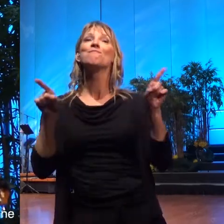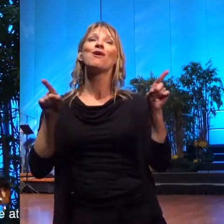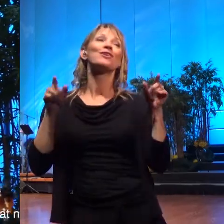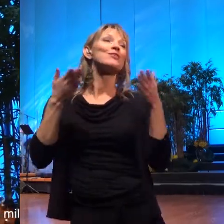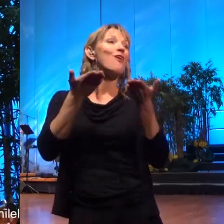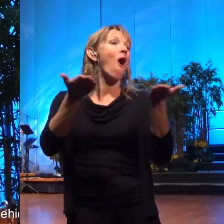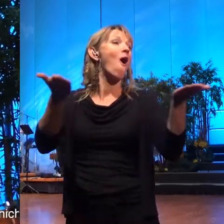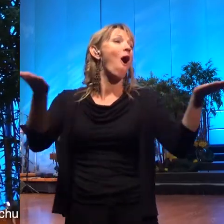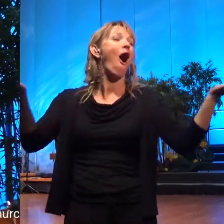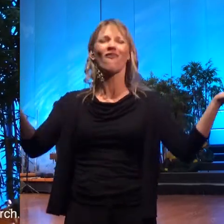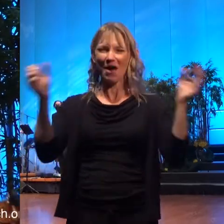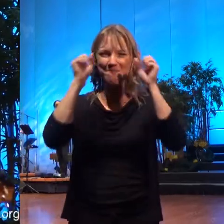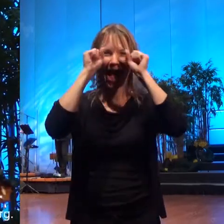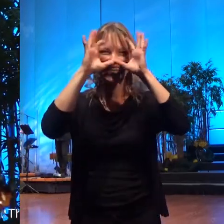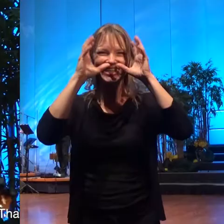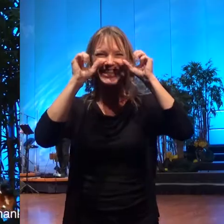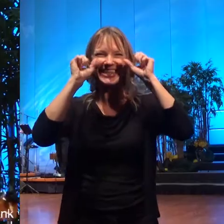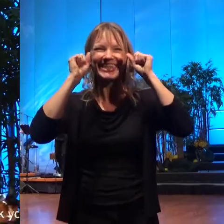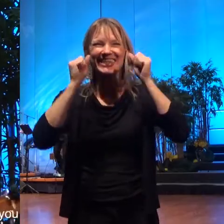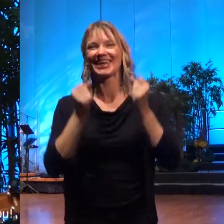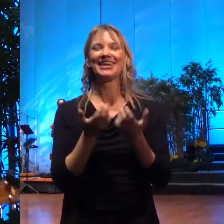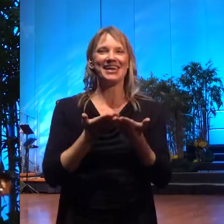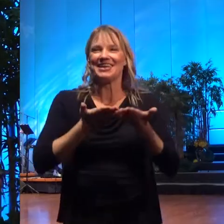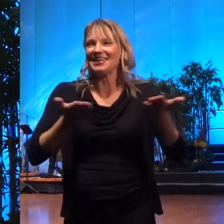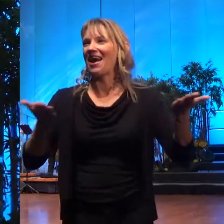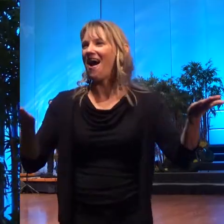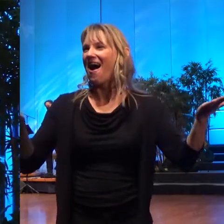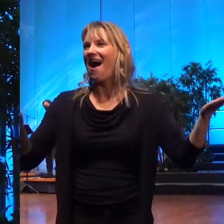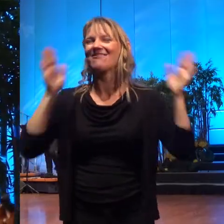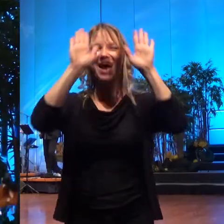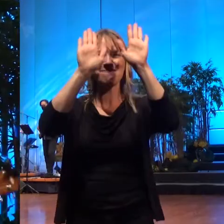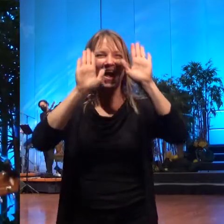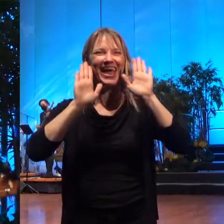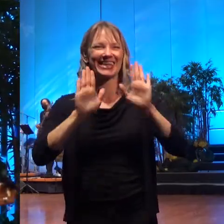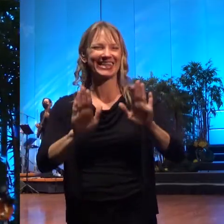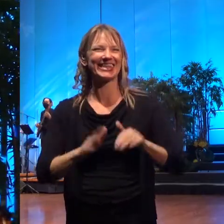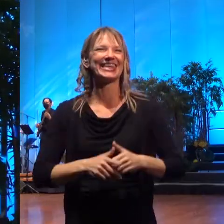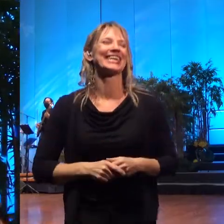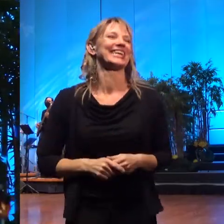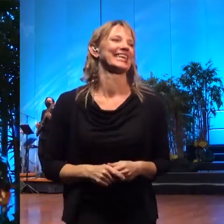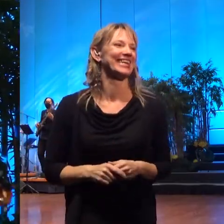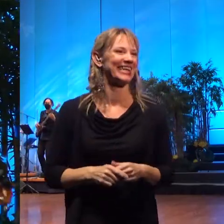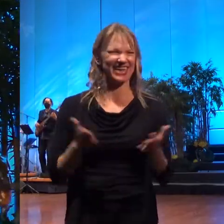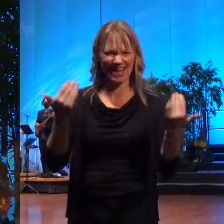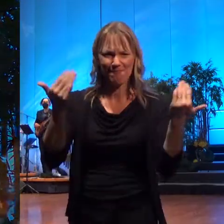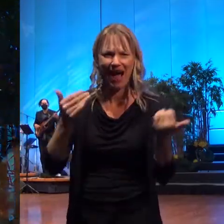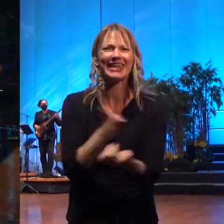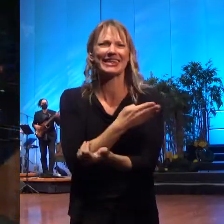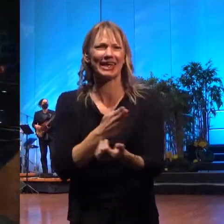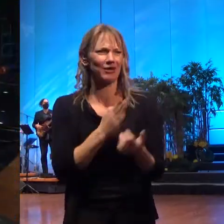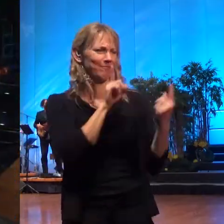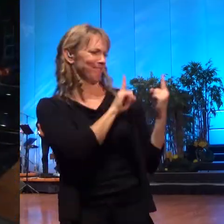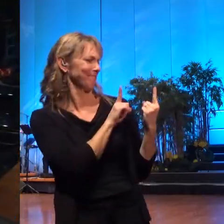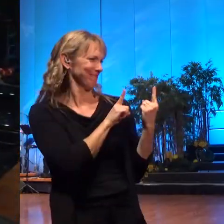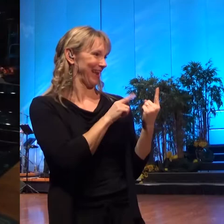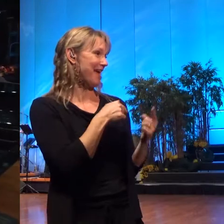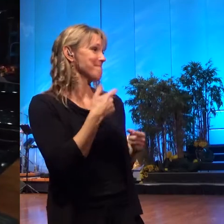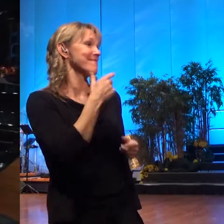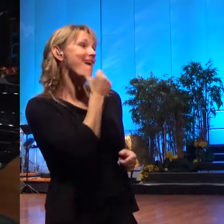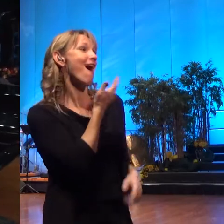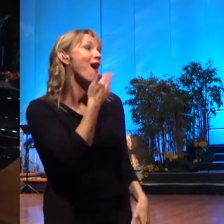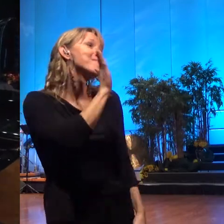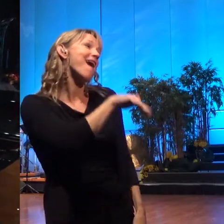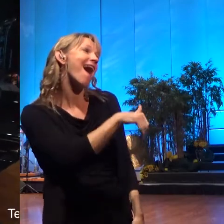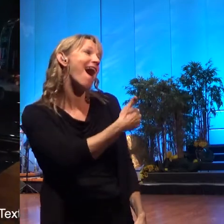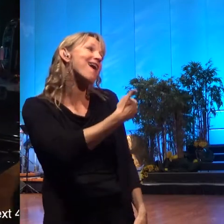myself, but you're amazing. You're amazing. Sing it to somebody next to you now.